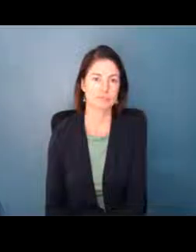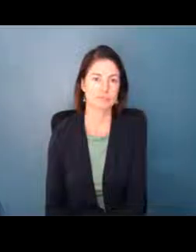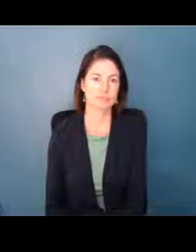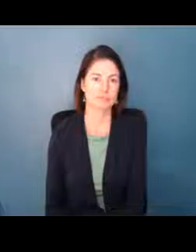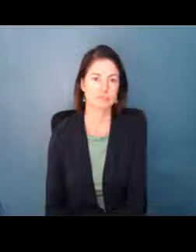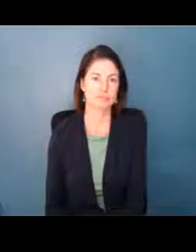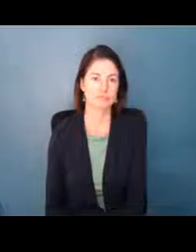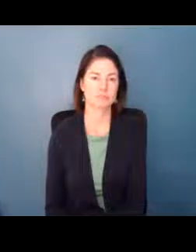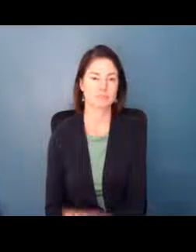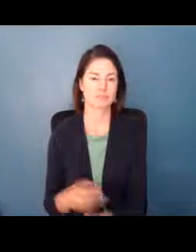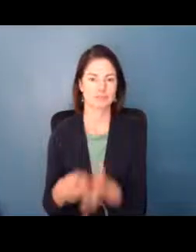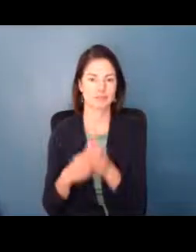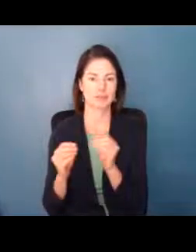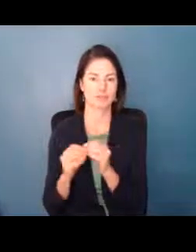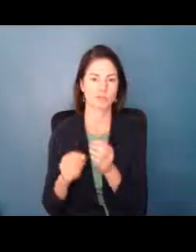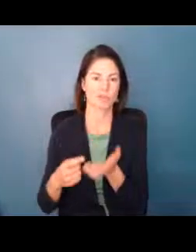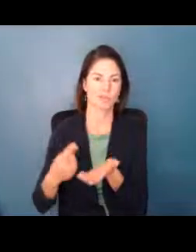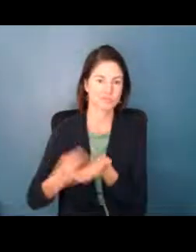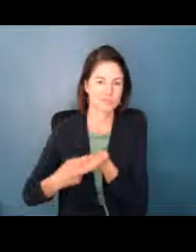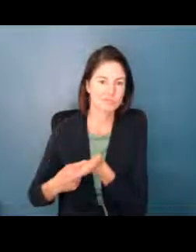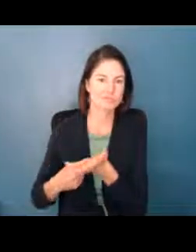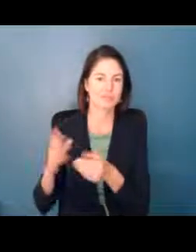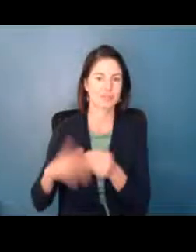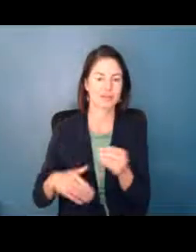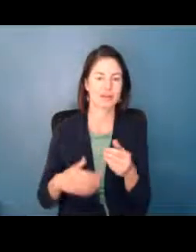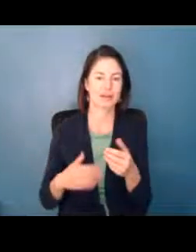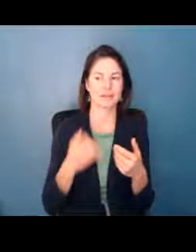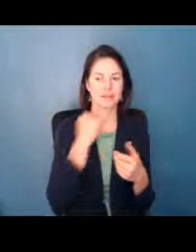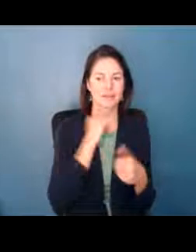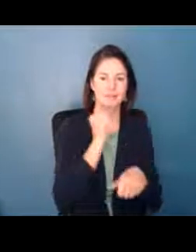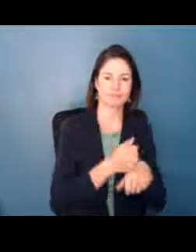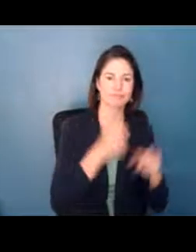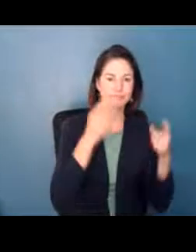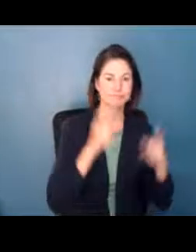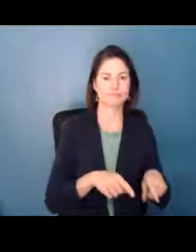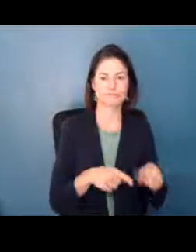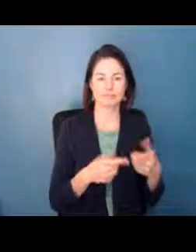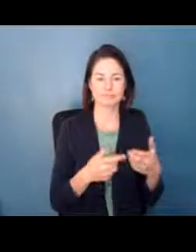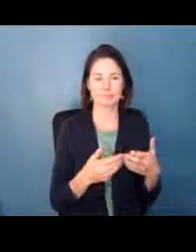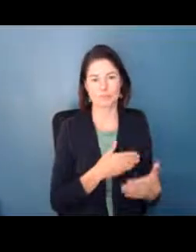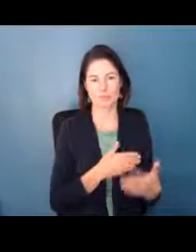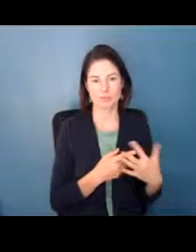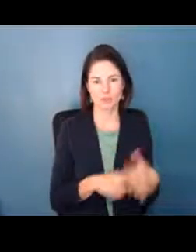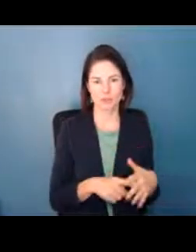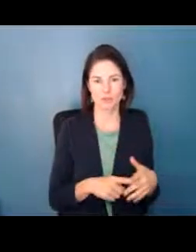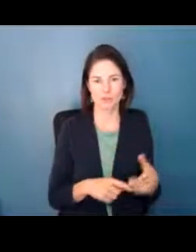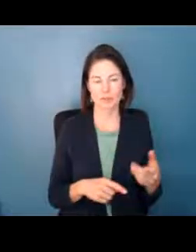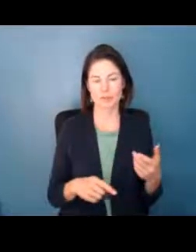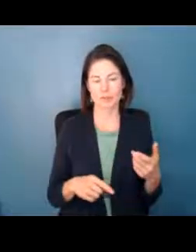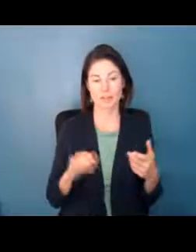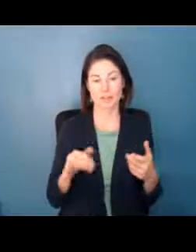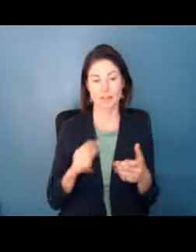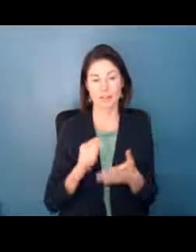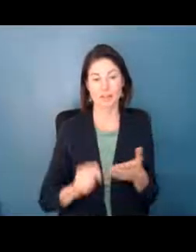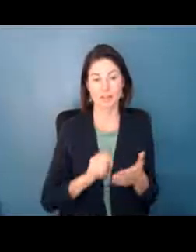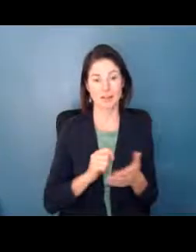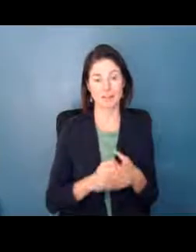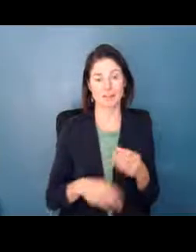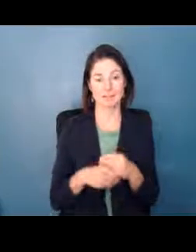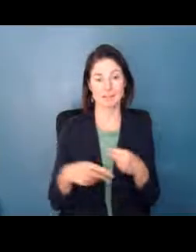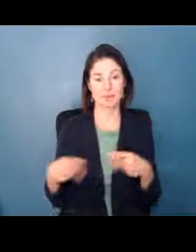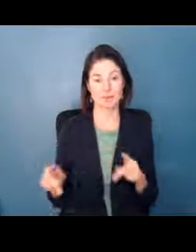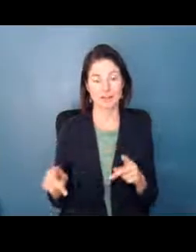We recognize the importance of the project and the need to keep it moving forward. So at that time, conditional permitting was